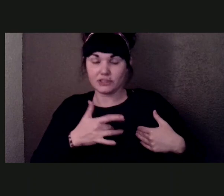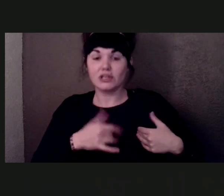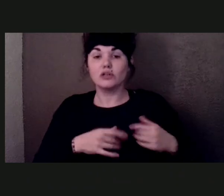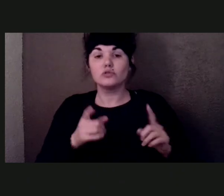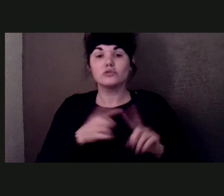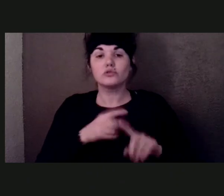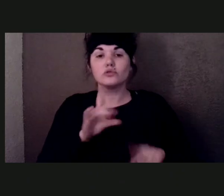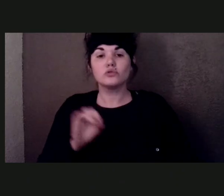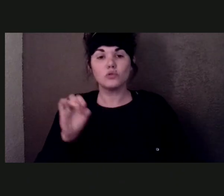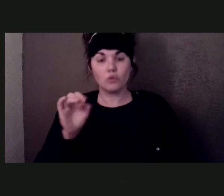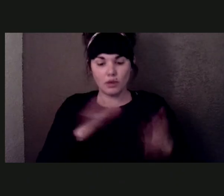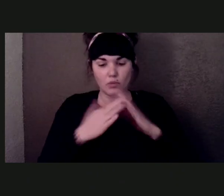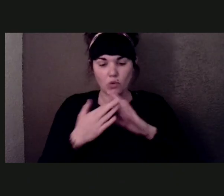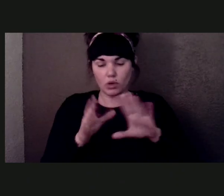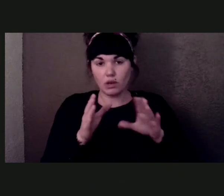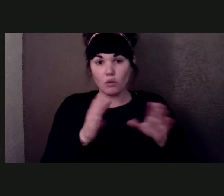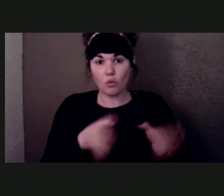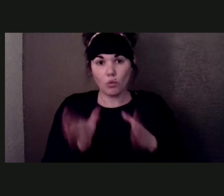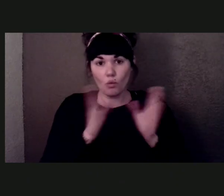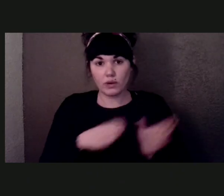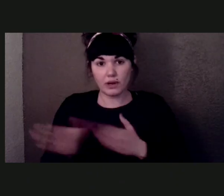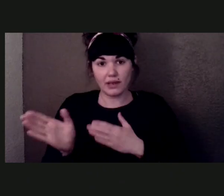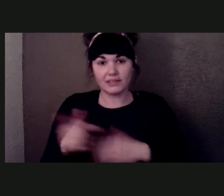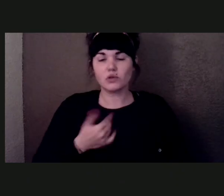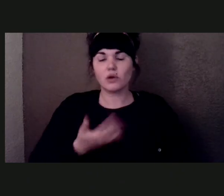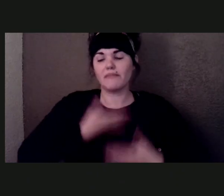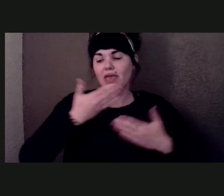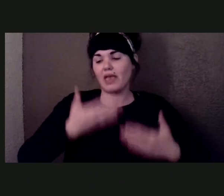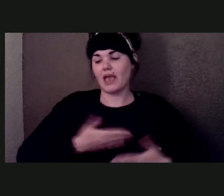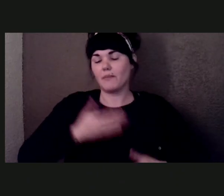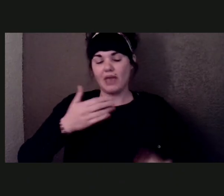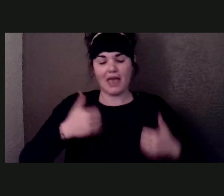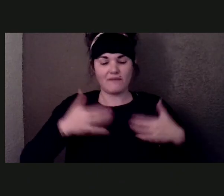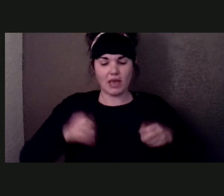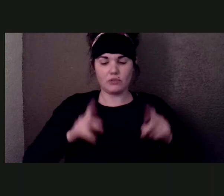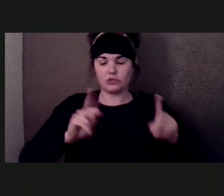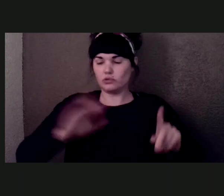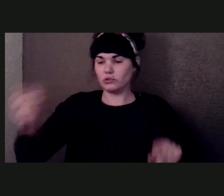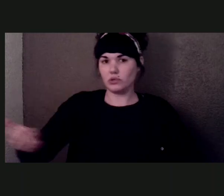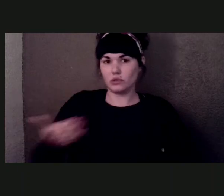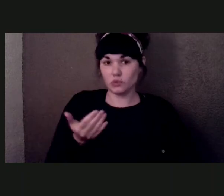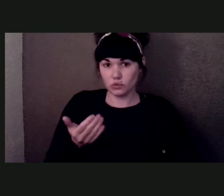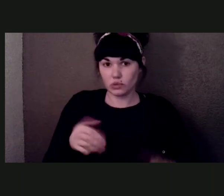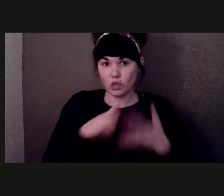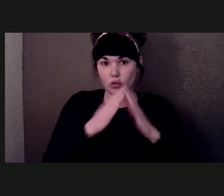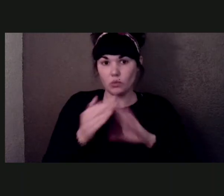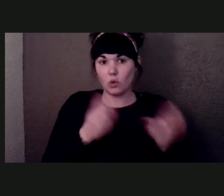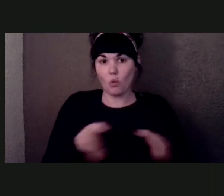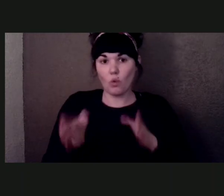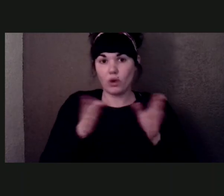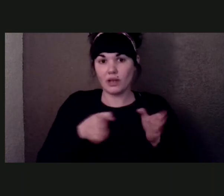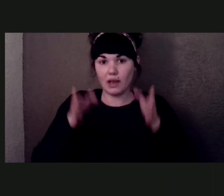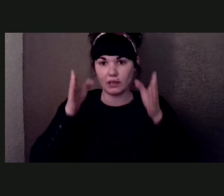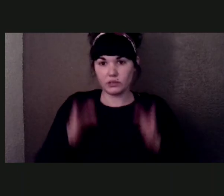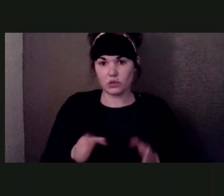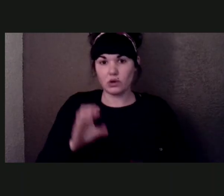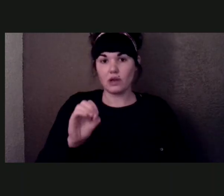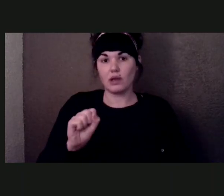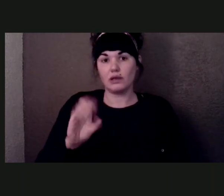I have the opportunity to introduce a community organizer, Oscar Castaneda, who is with the Detroit Hispanic